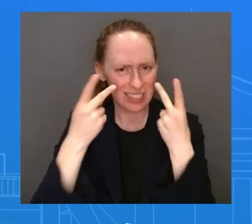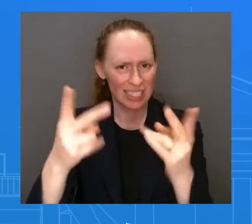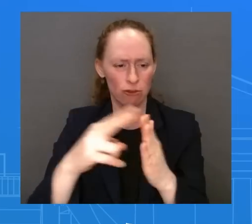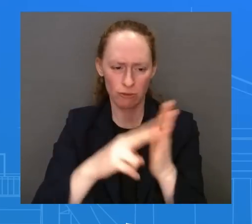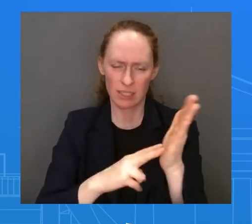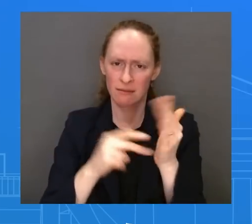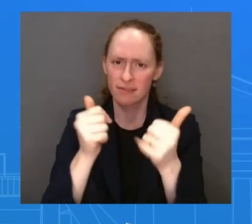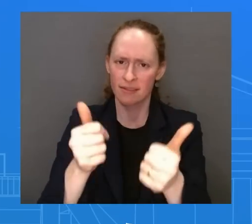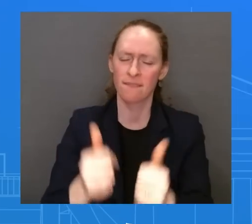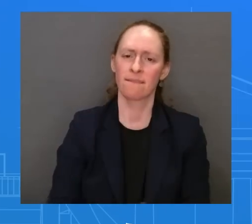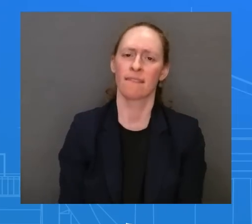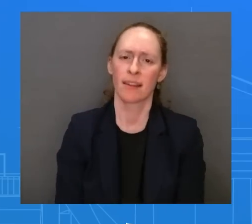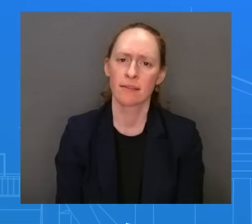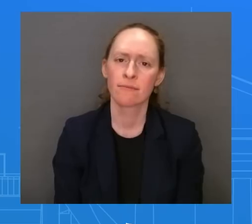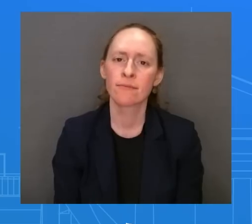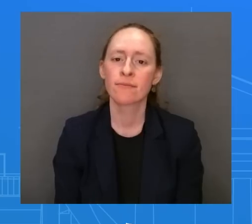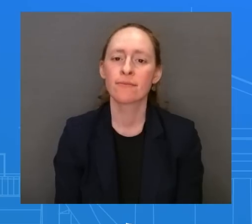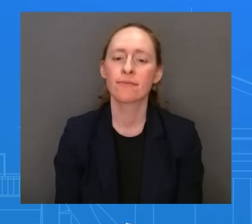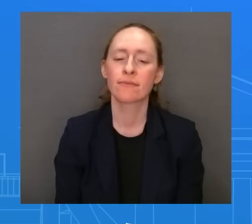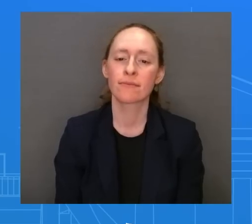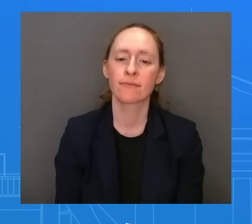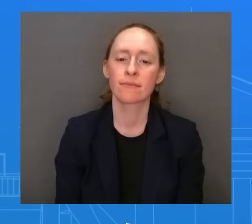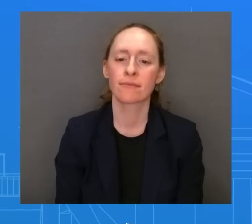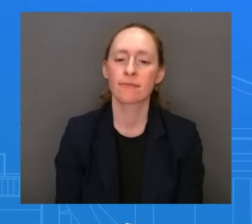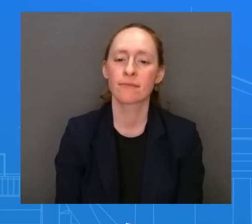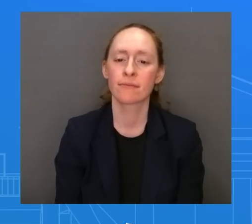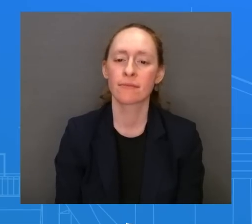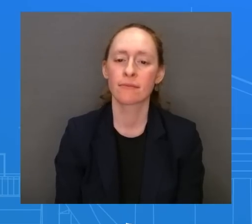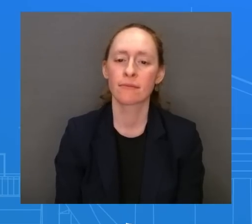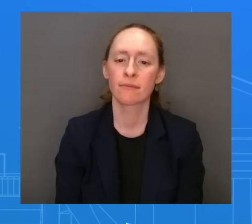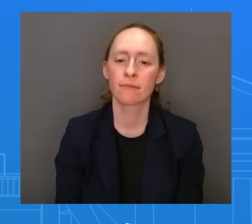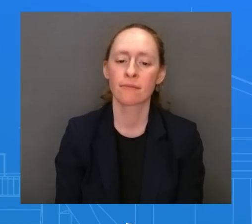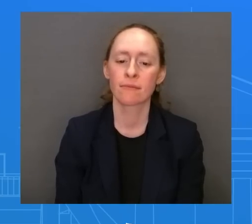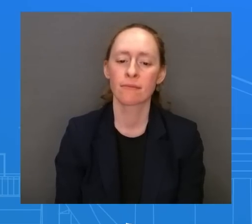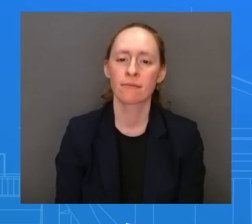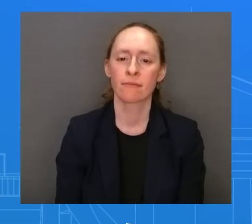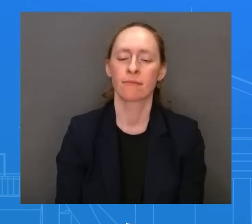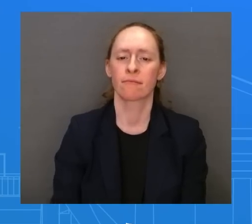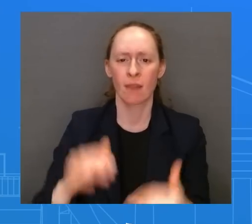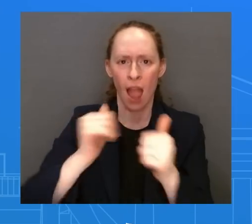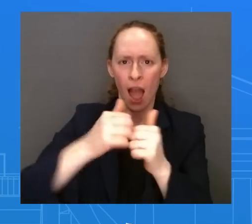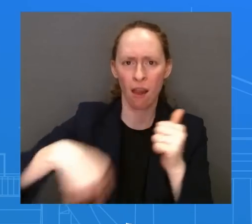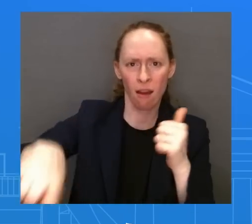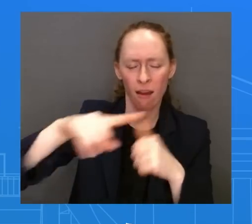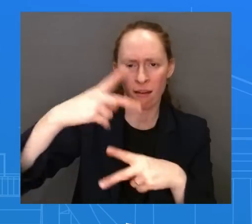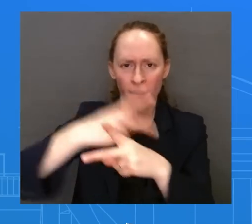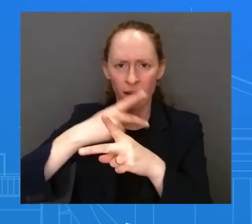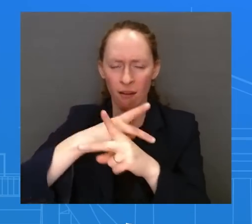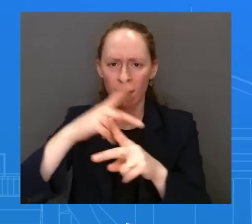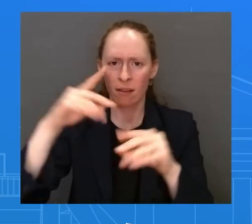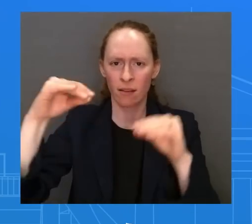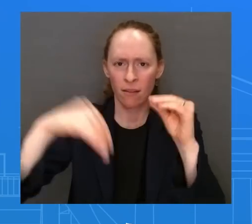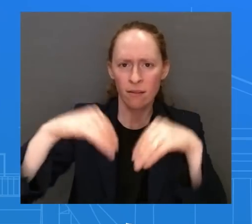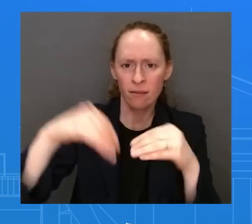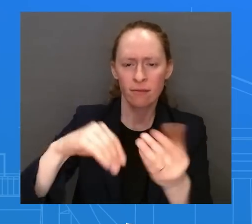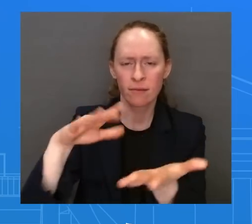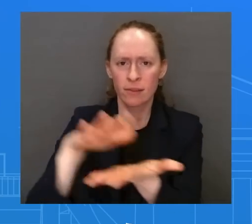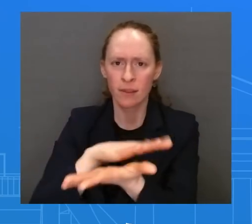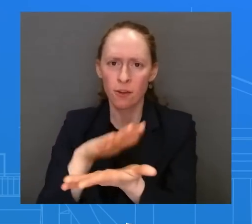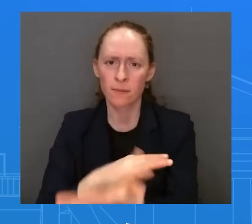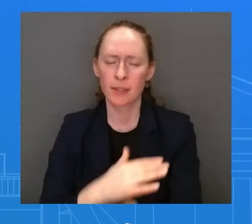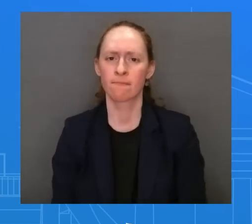a lot of those Lessons Learned together and we're trying to present certainly the the key Lessons Learned the ones that uh